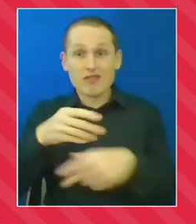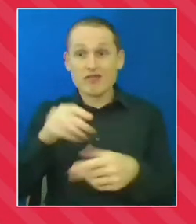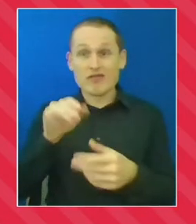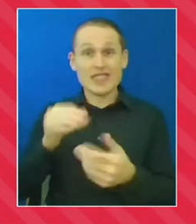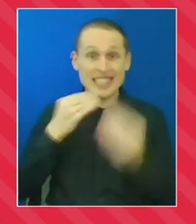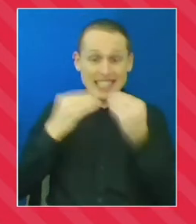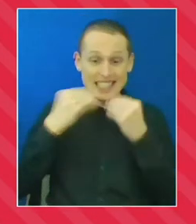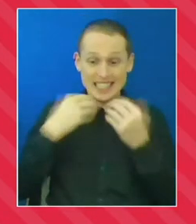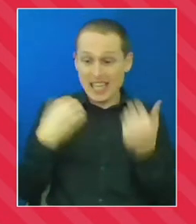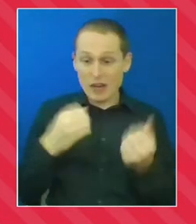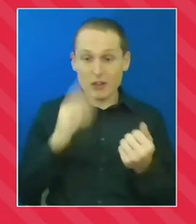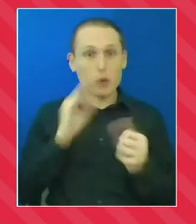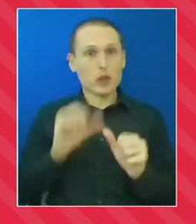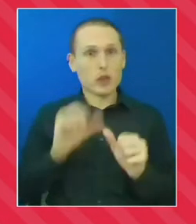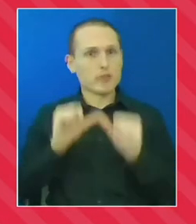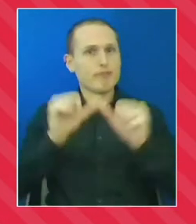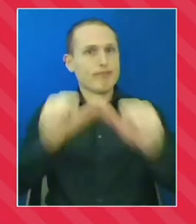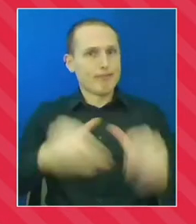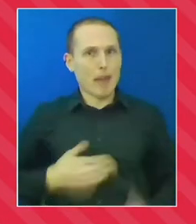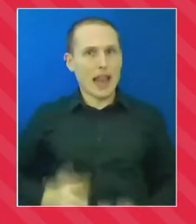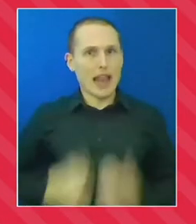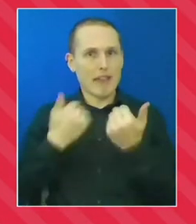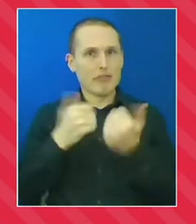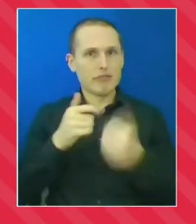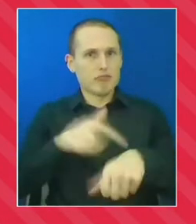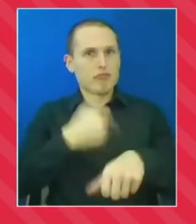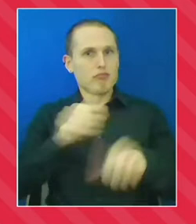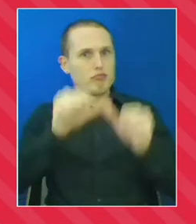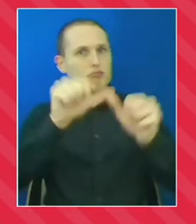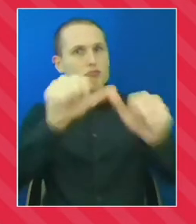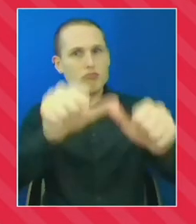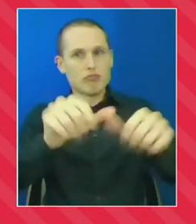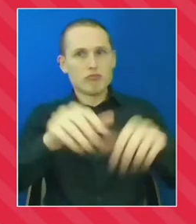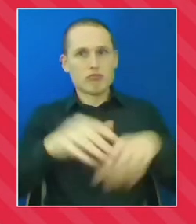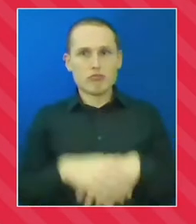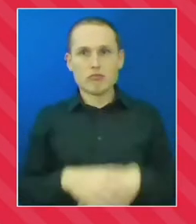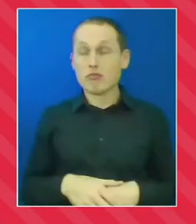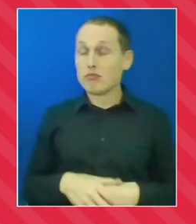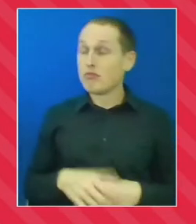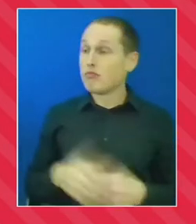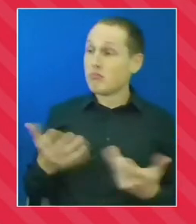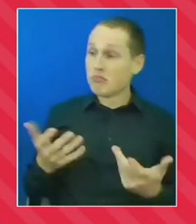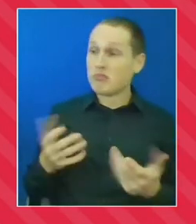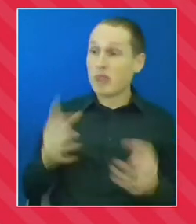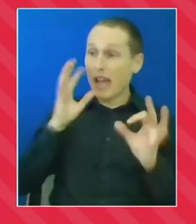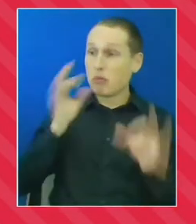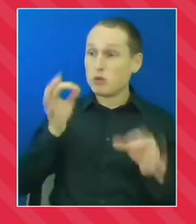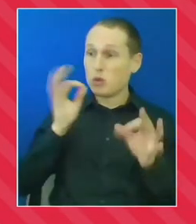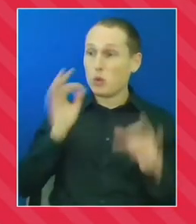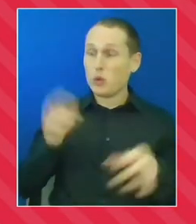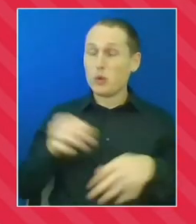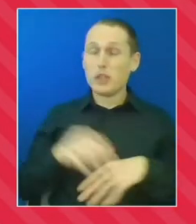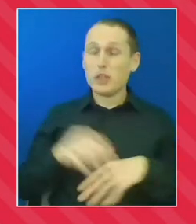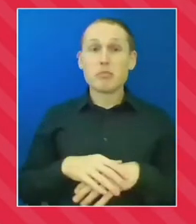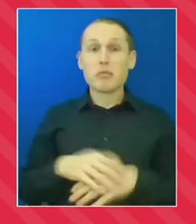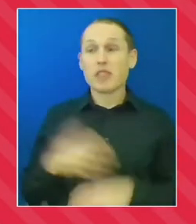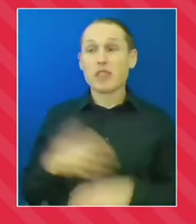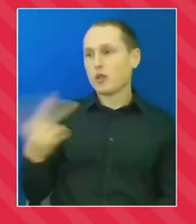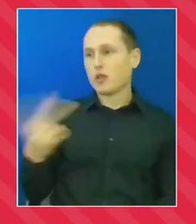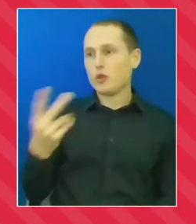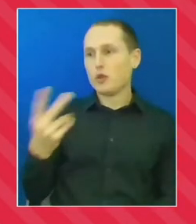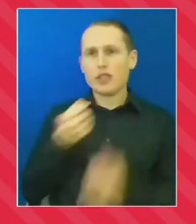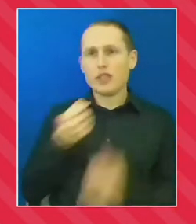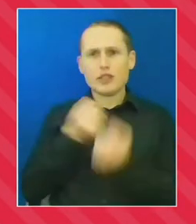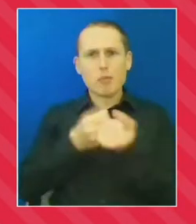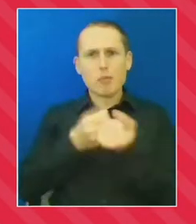absolutely. Well, you know, we are fans of the charitable food system. Yes. I know that.